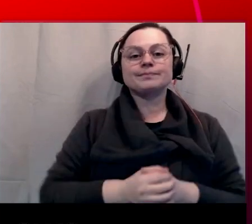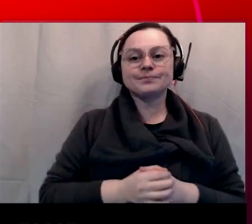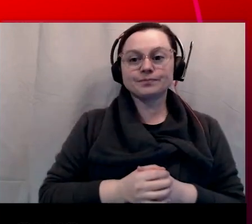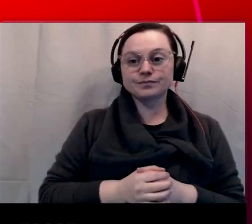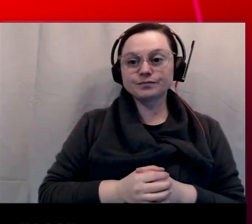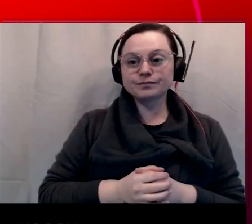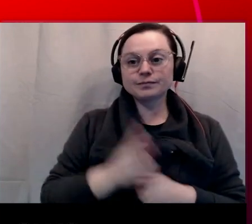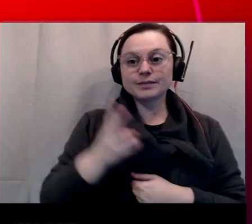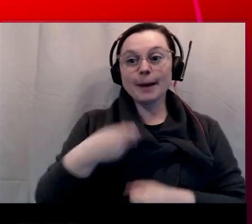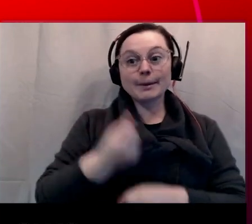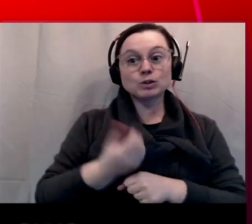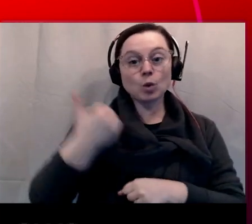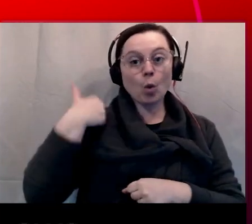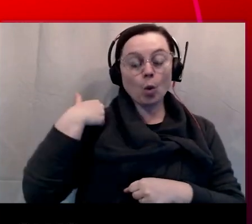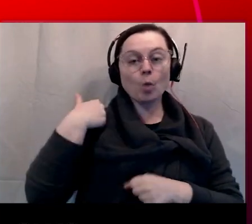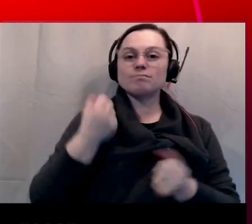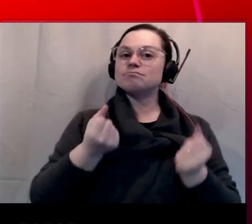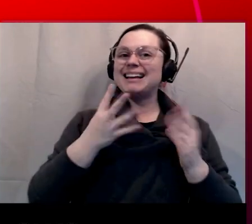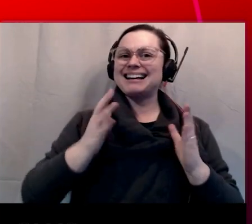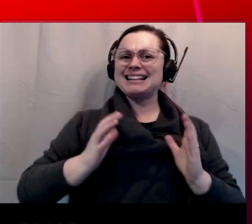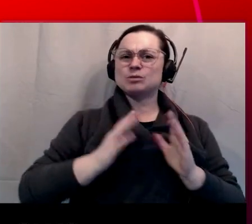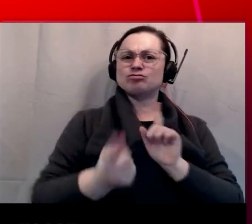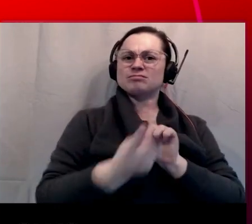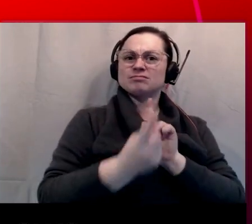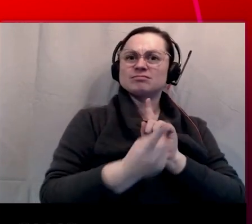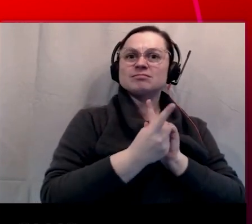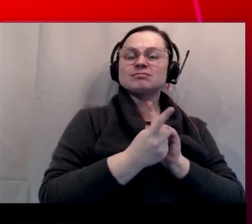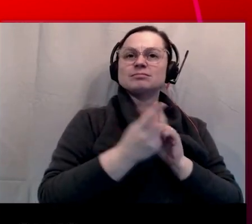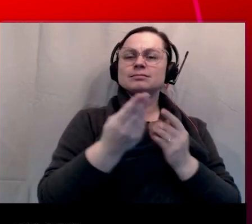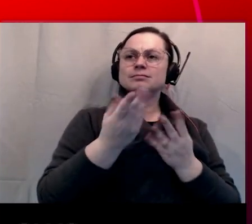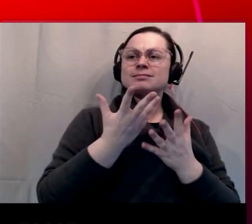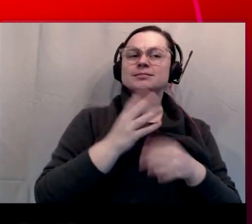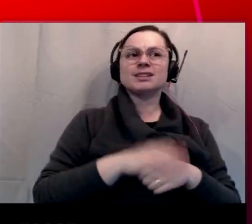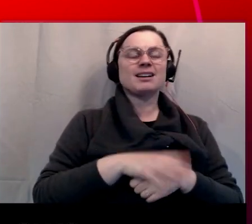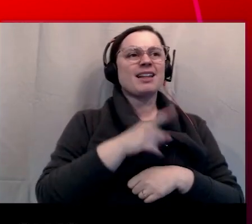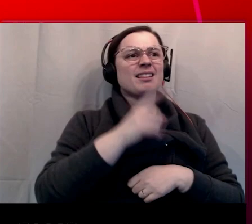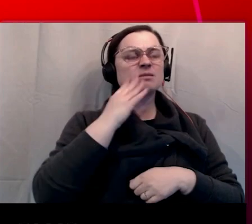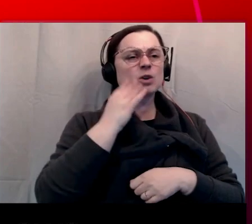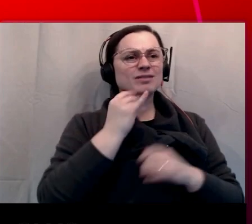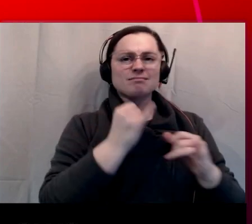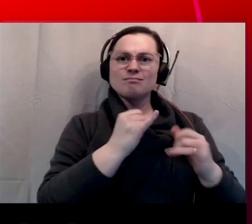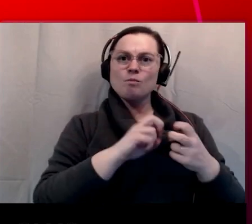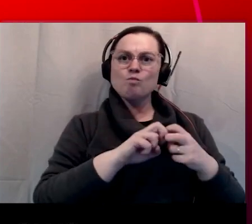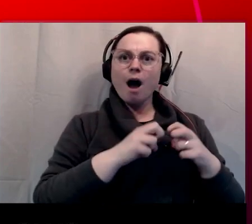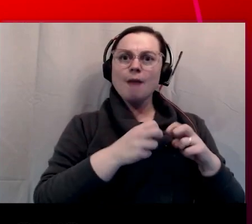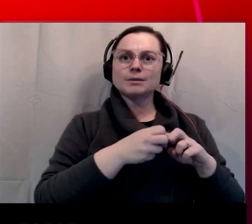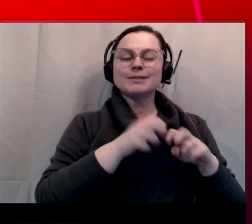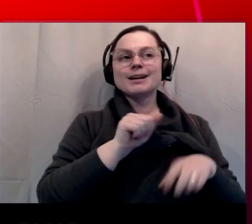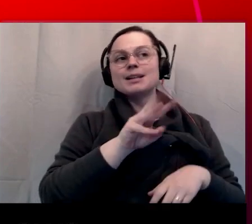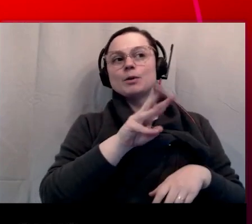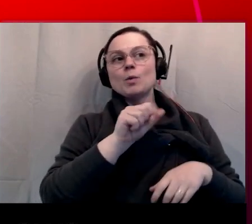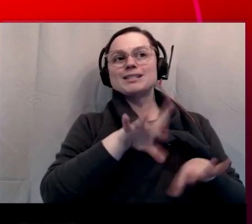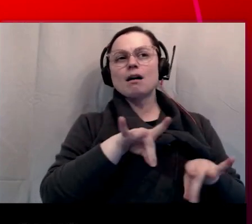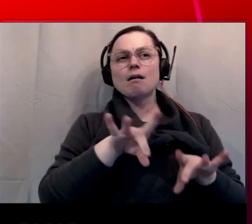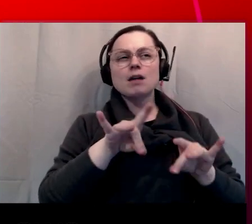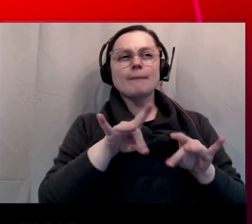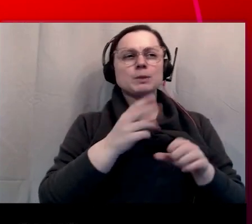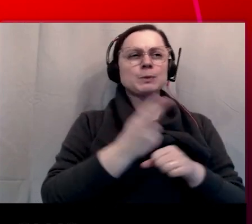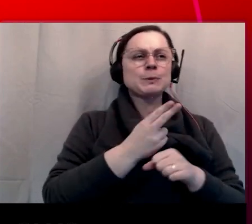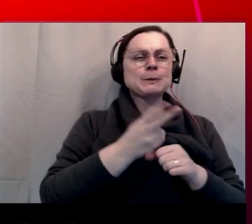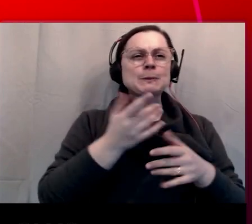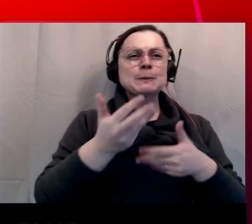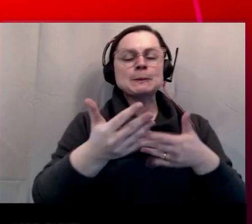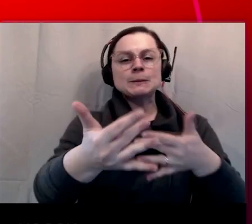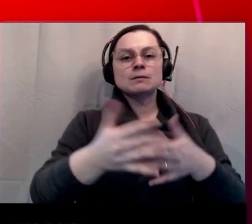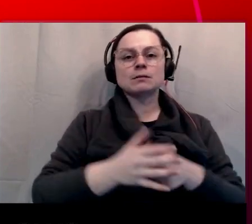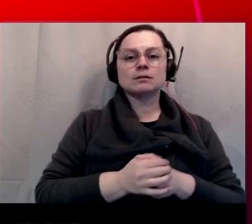of our customers were coming and asking us and telling us about the problems that they were having as they were adopting AWS. We've been AWS customers since 2007